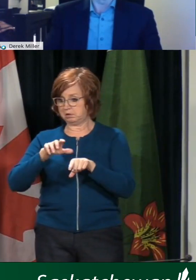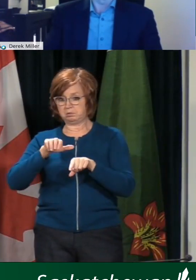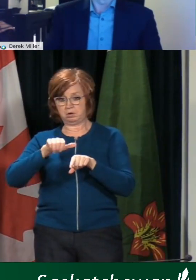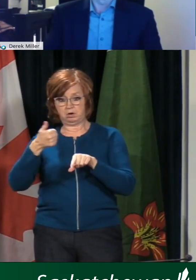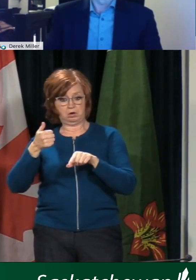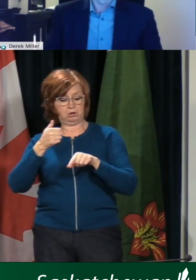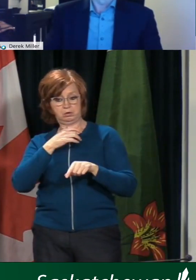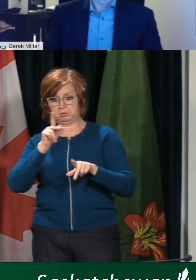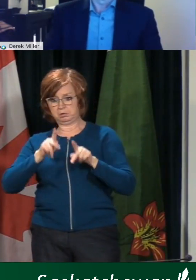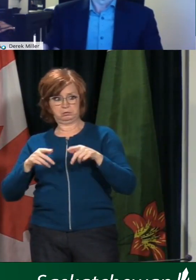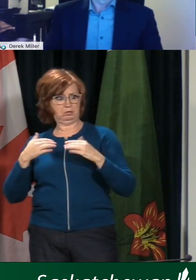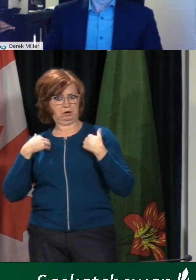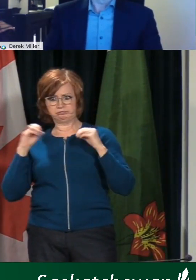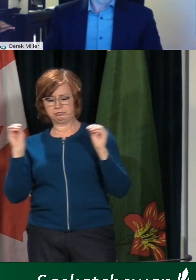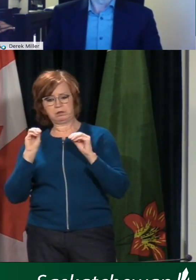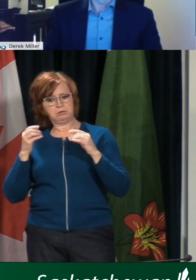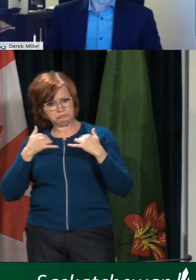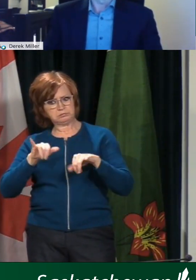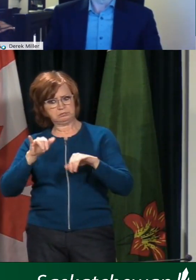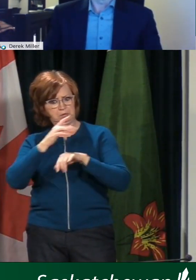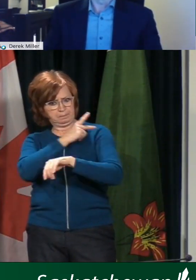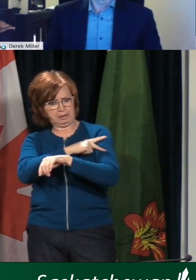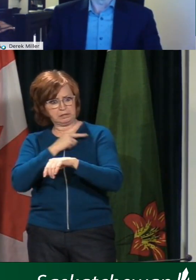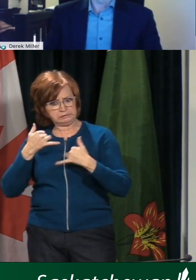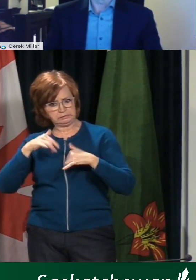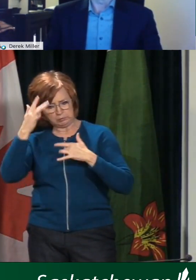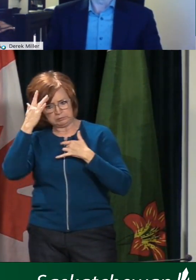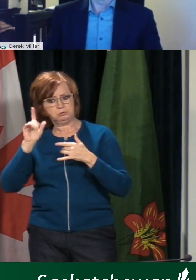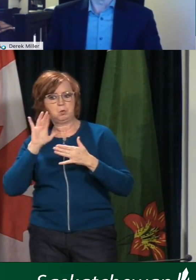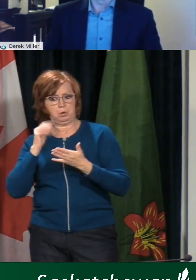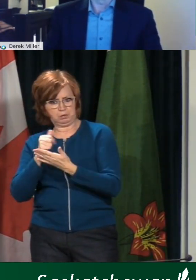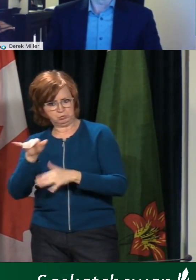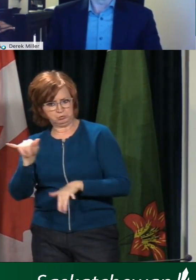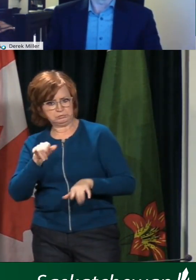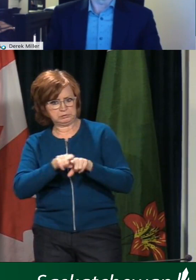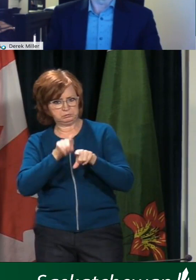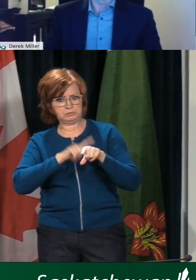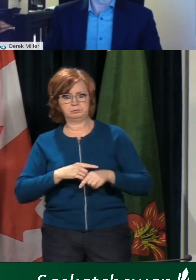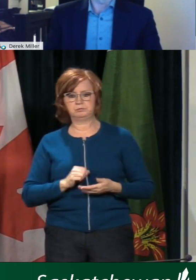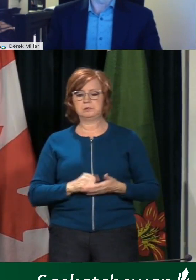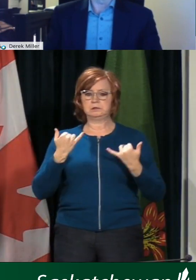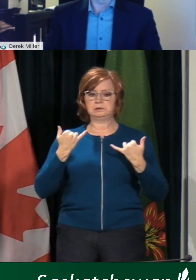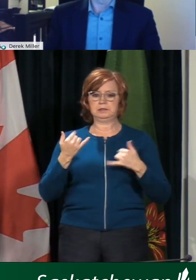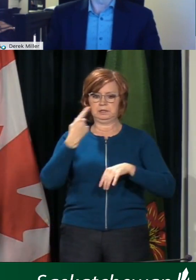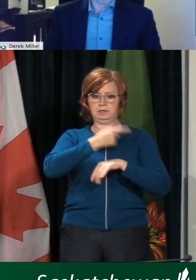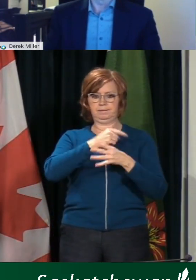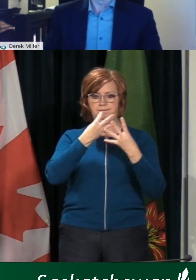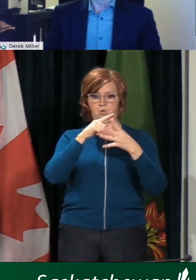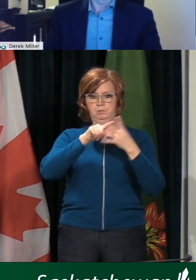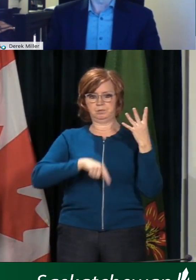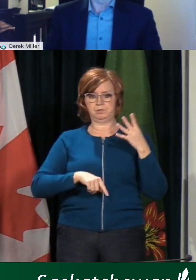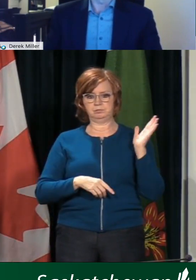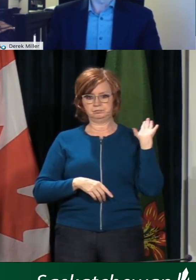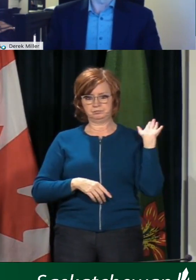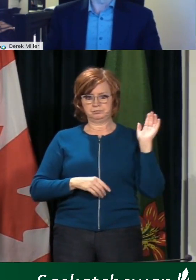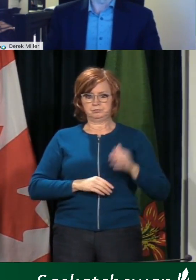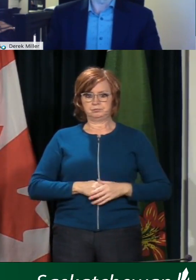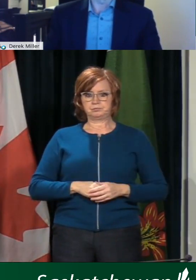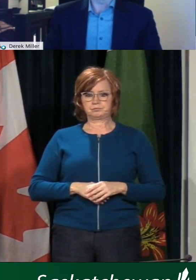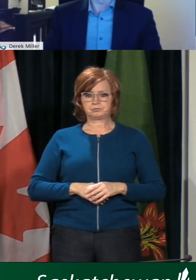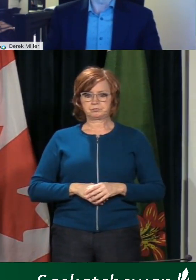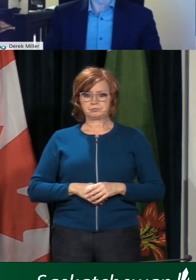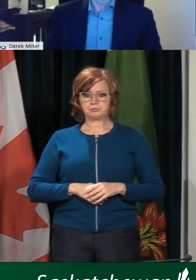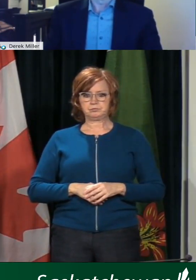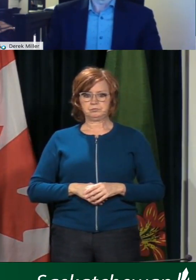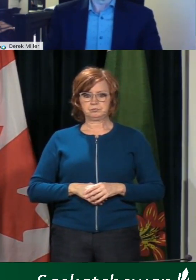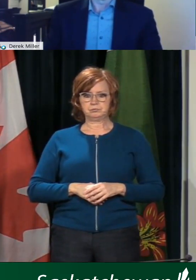event. Today we're going to provide an update in 4 different areas. First being the COVID-19